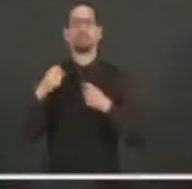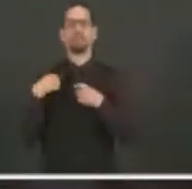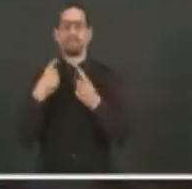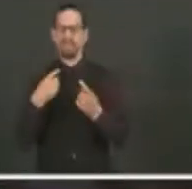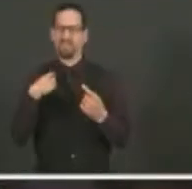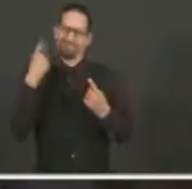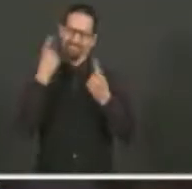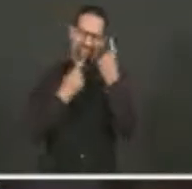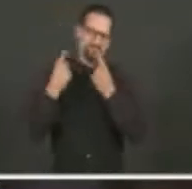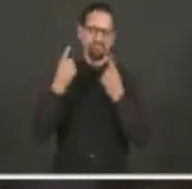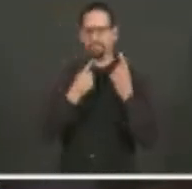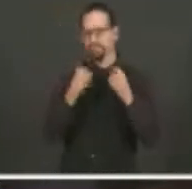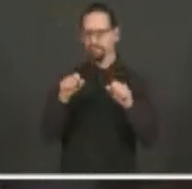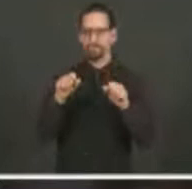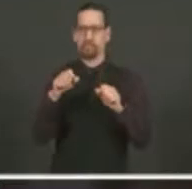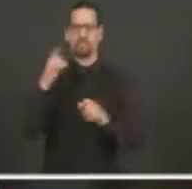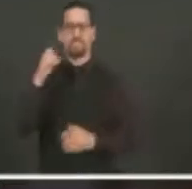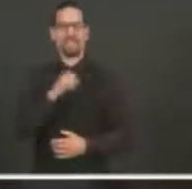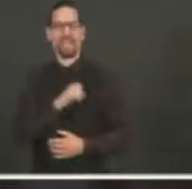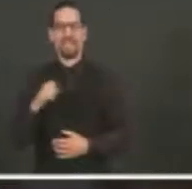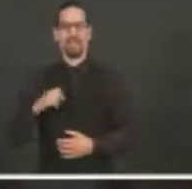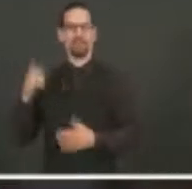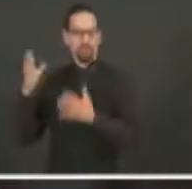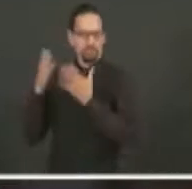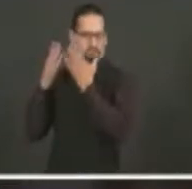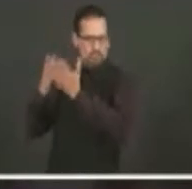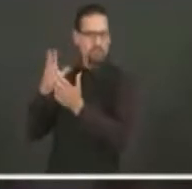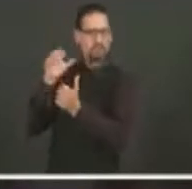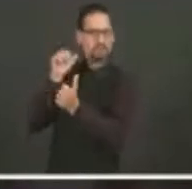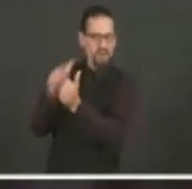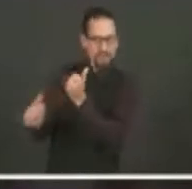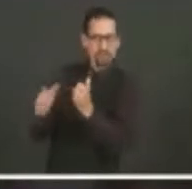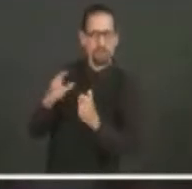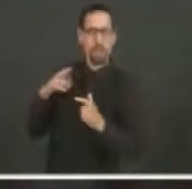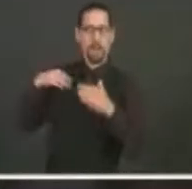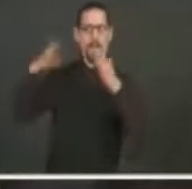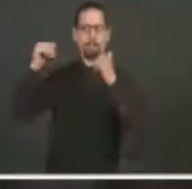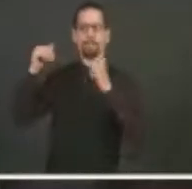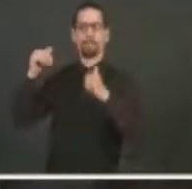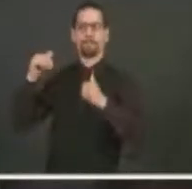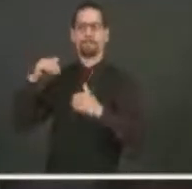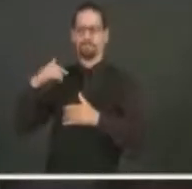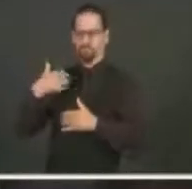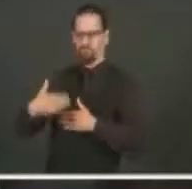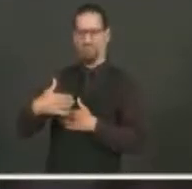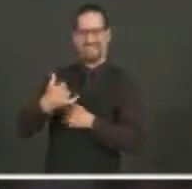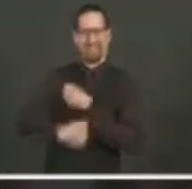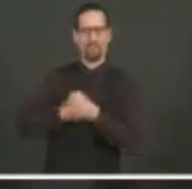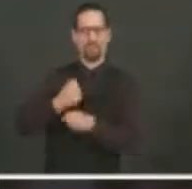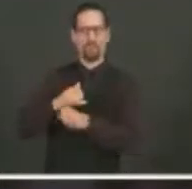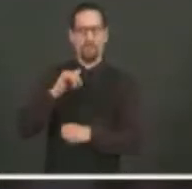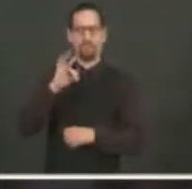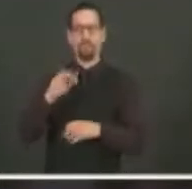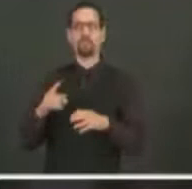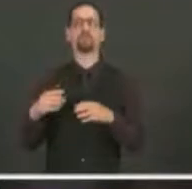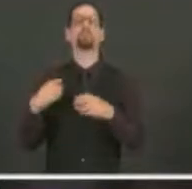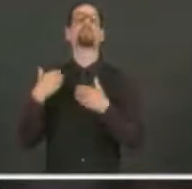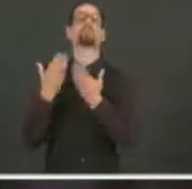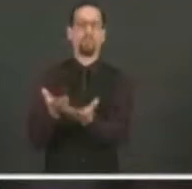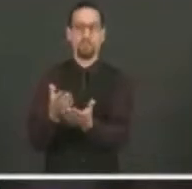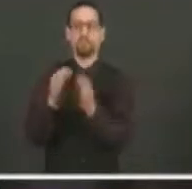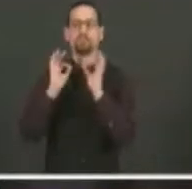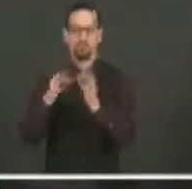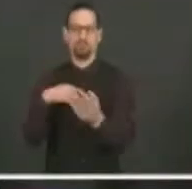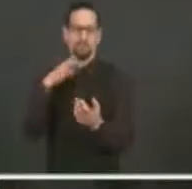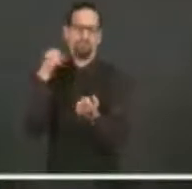remove it. I'm hopeful the House does, and I hope it goes on the ballot this year. And if it does, I'll be stumping for it. But on Monday, I'm going to be making